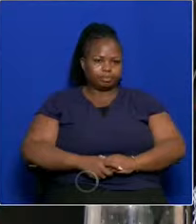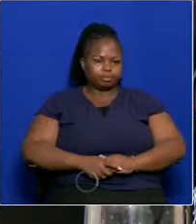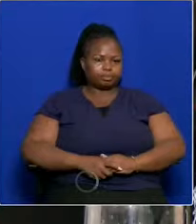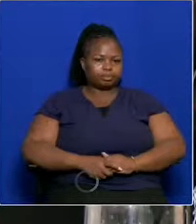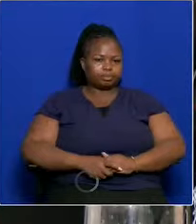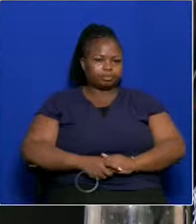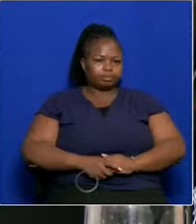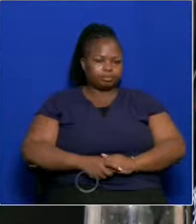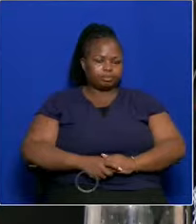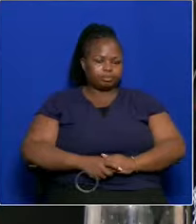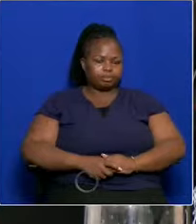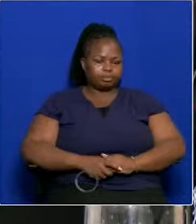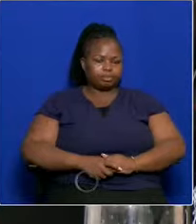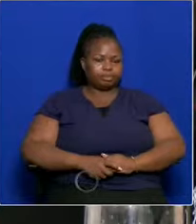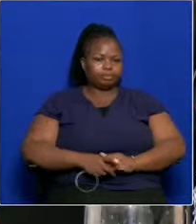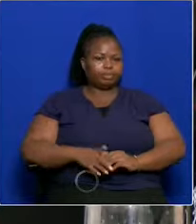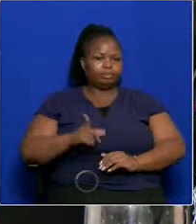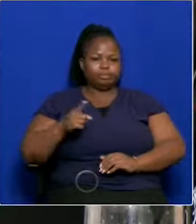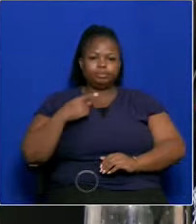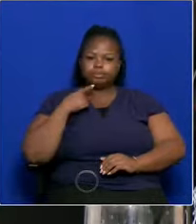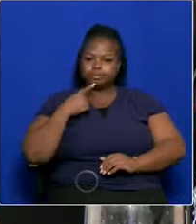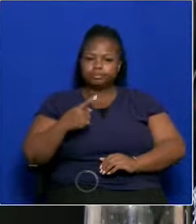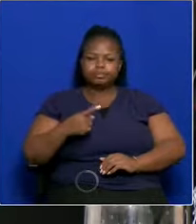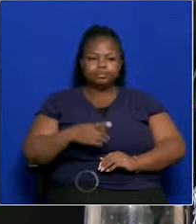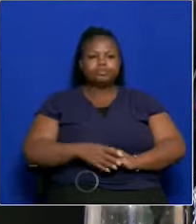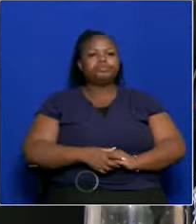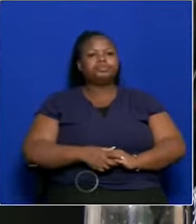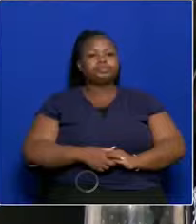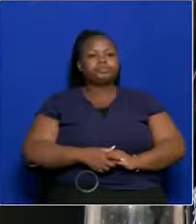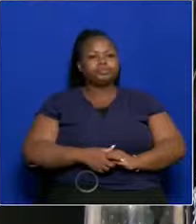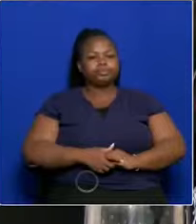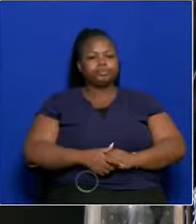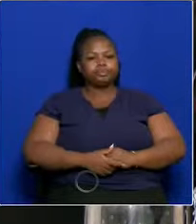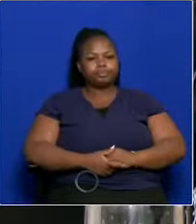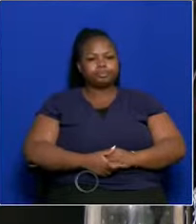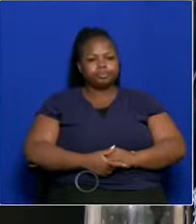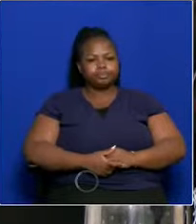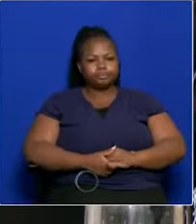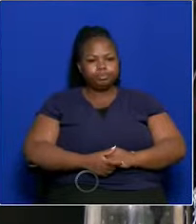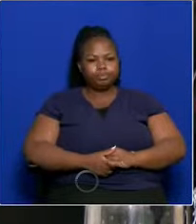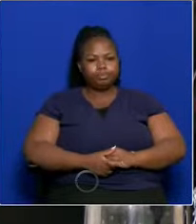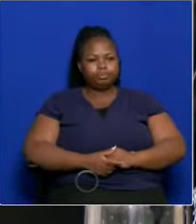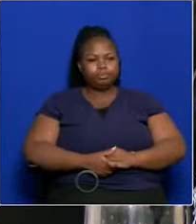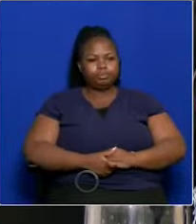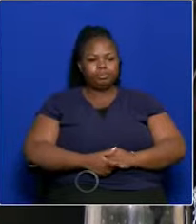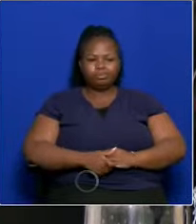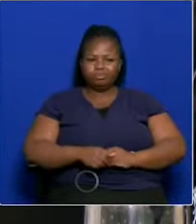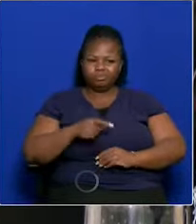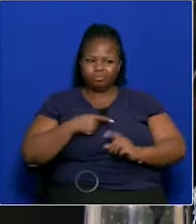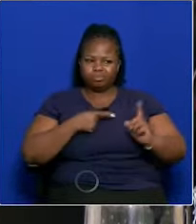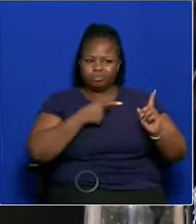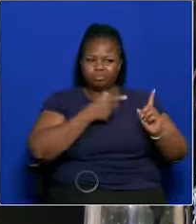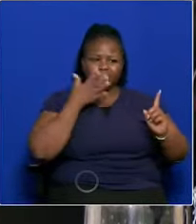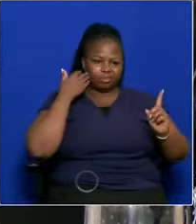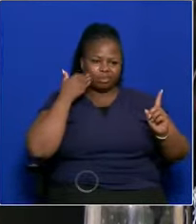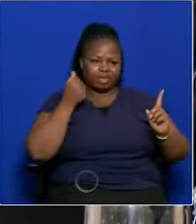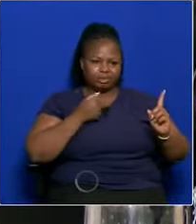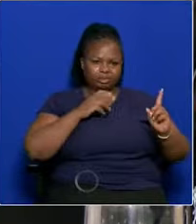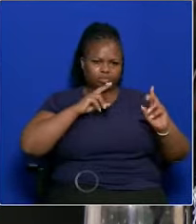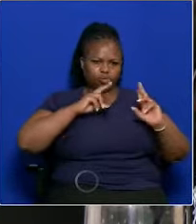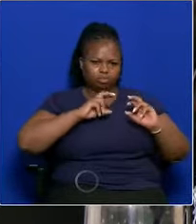And then you say that you didn't look into him when you are now seeing him a lot